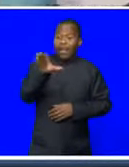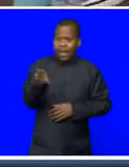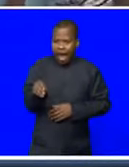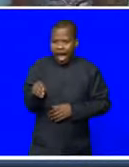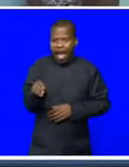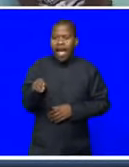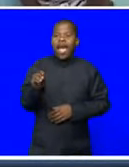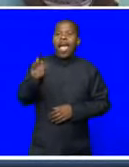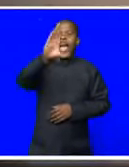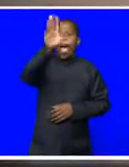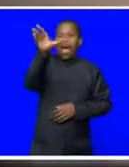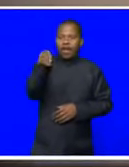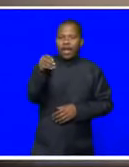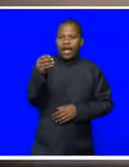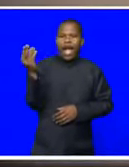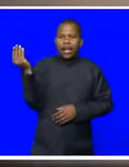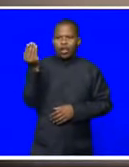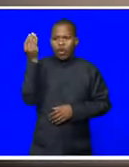Africa this month.